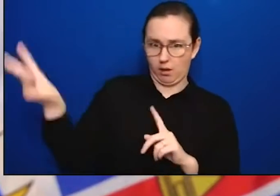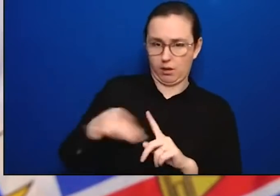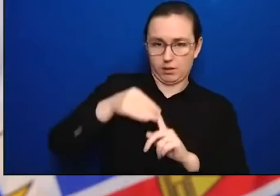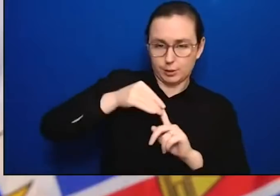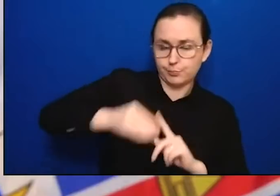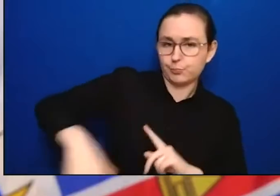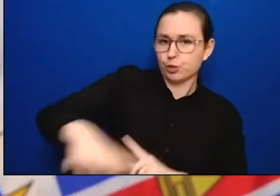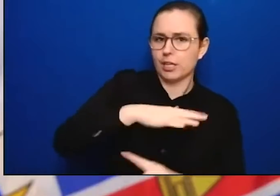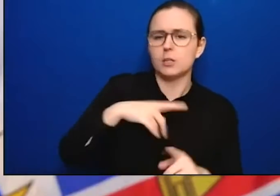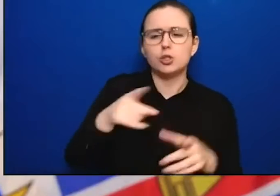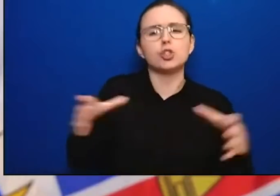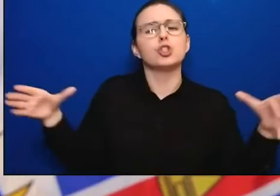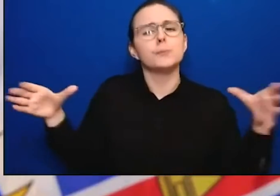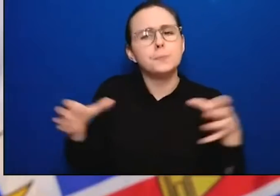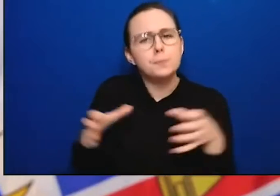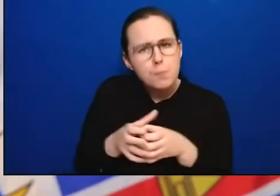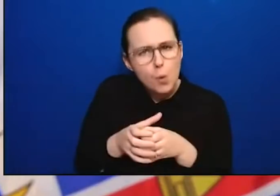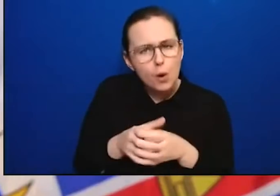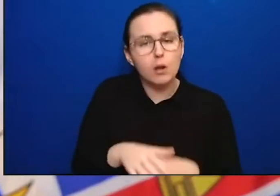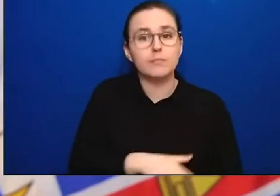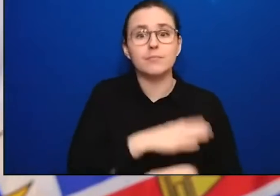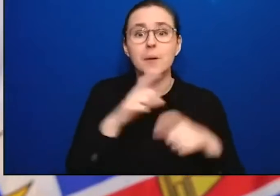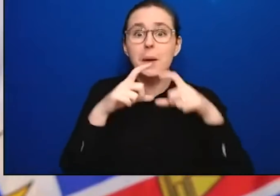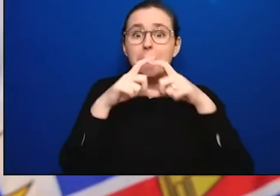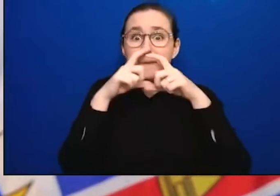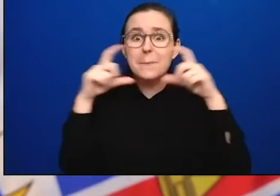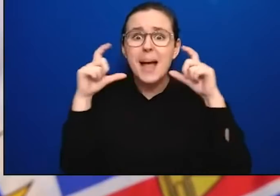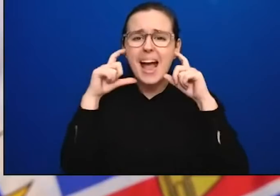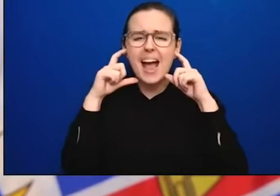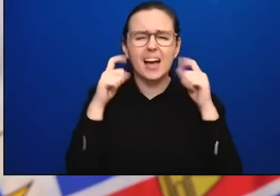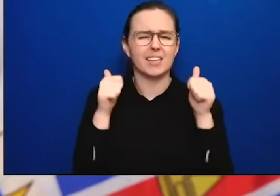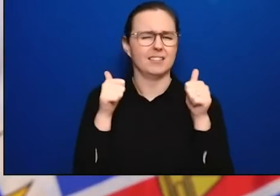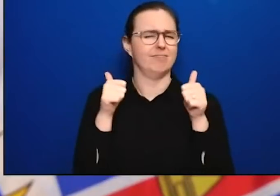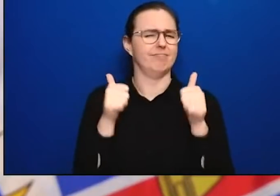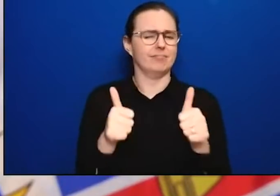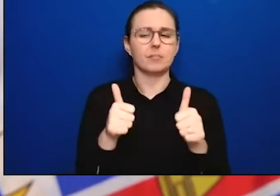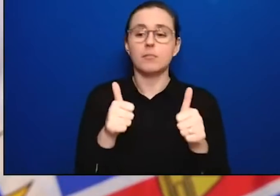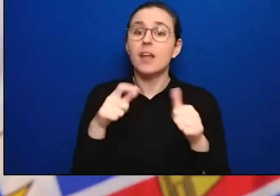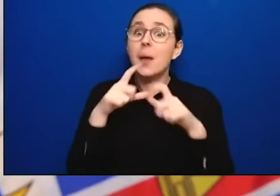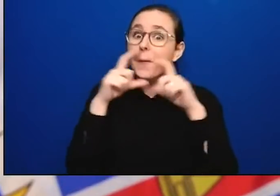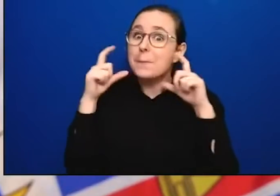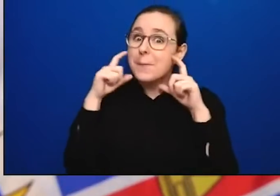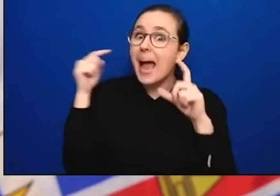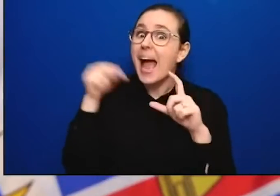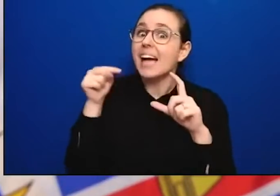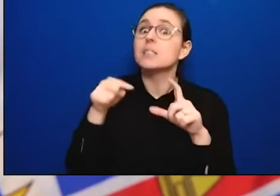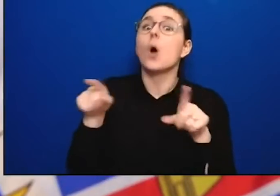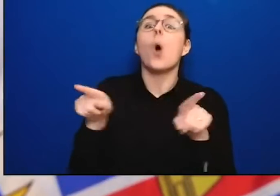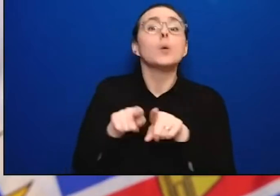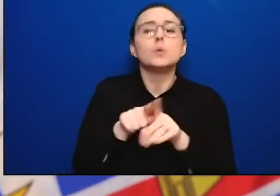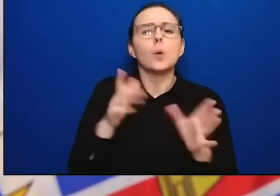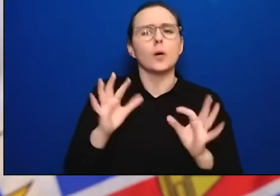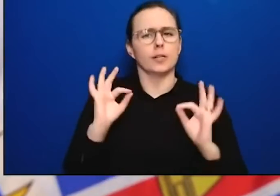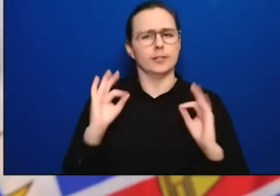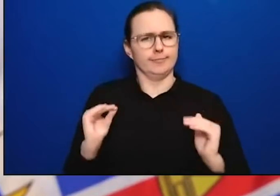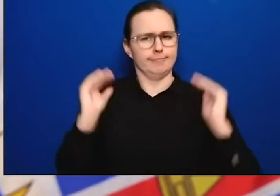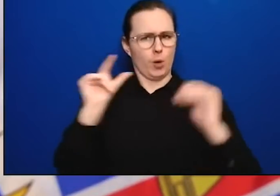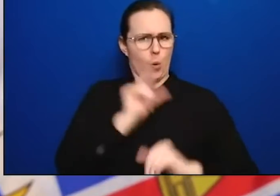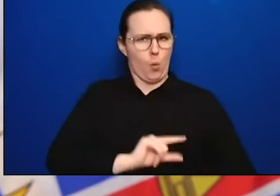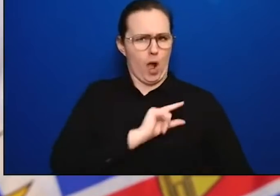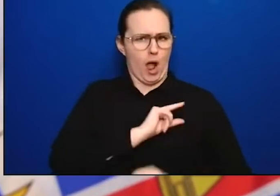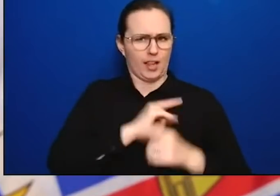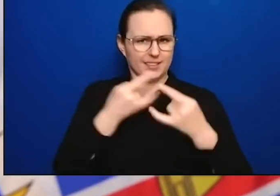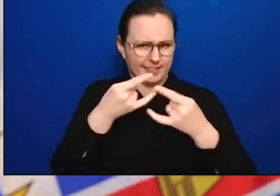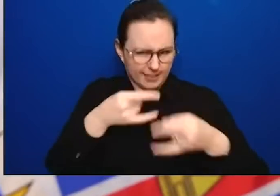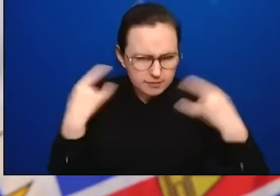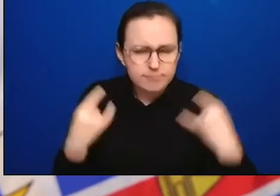now when there's so much virus in our community. Wearing masks, good quality masks when we're in indoor public settings around other